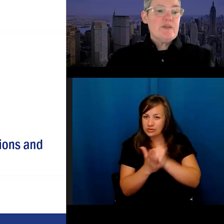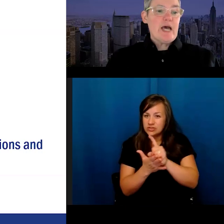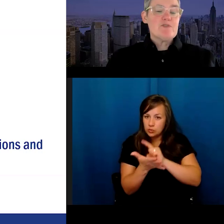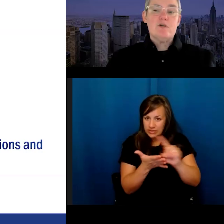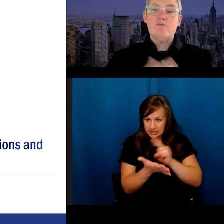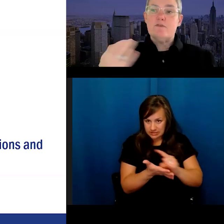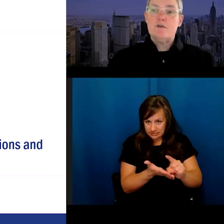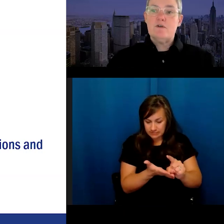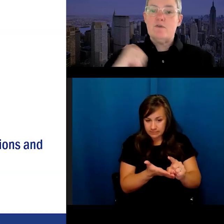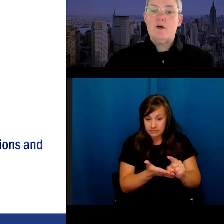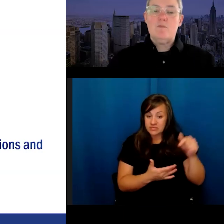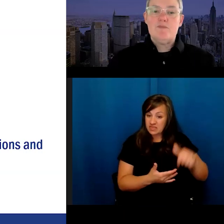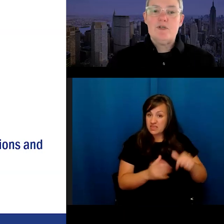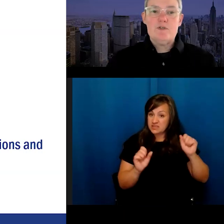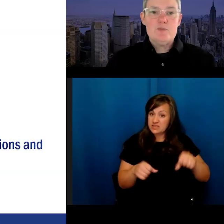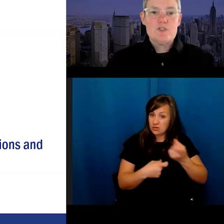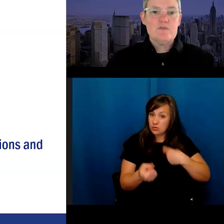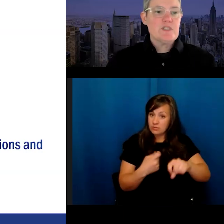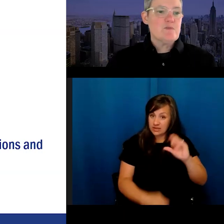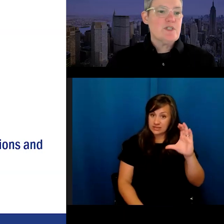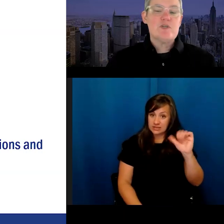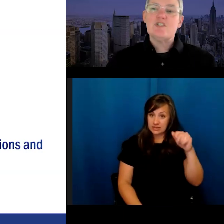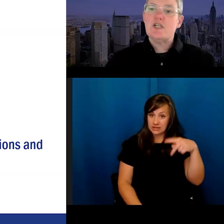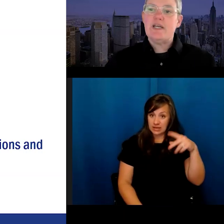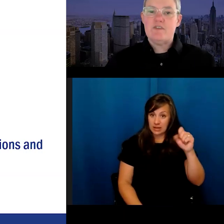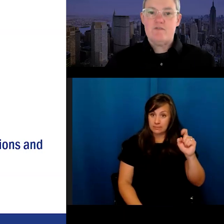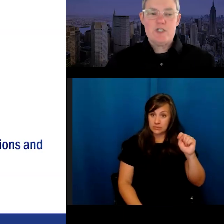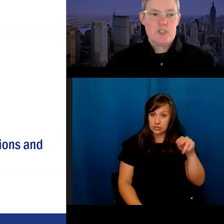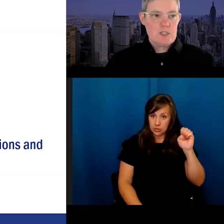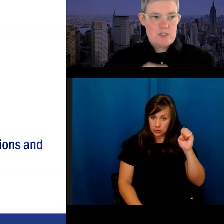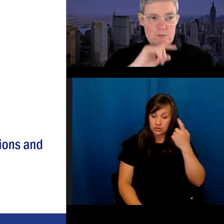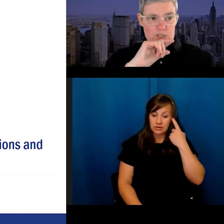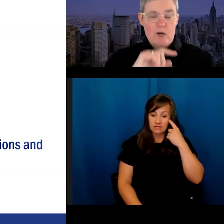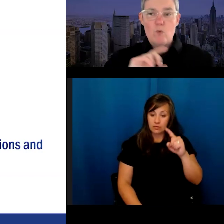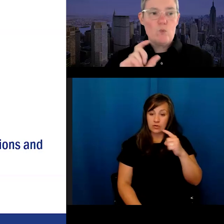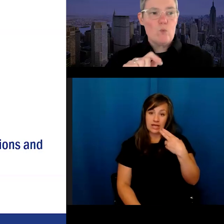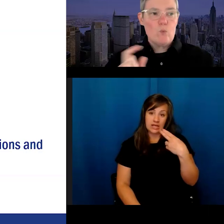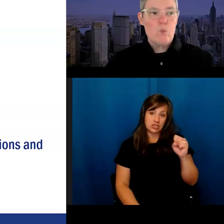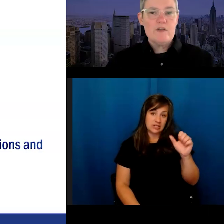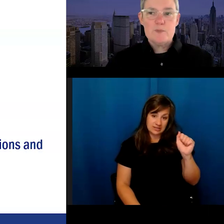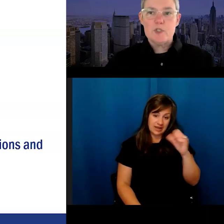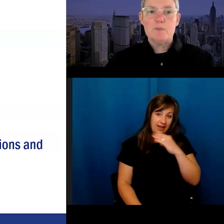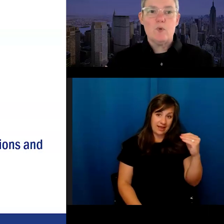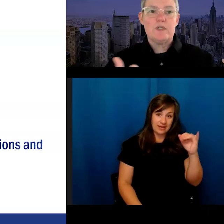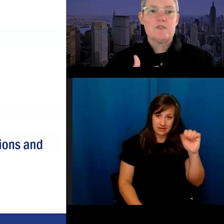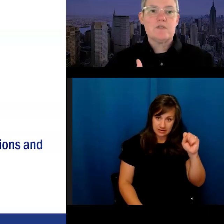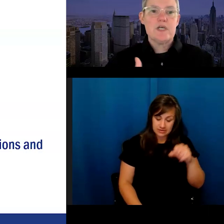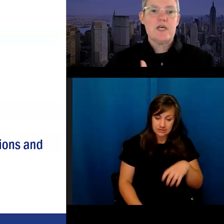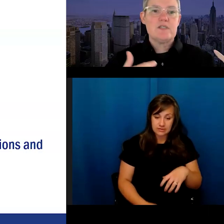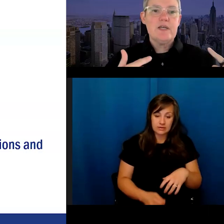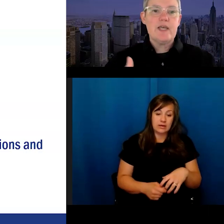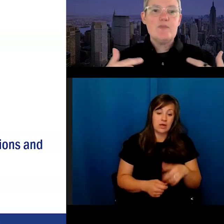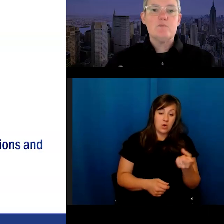This can be the capstone for the Human Services Administration and Information Systems. Now, one of the bullet